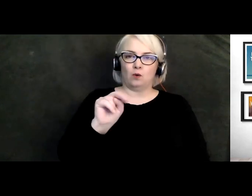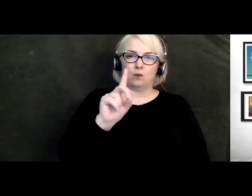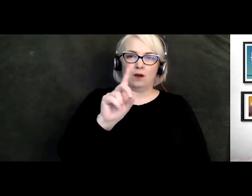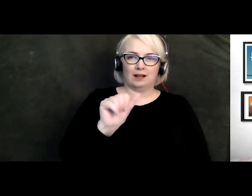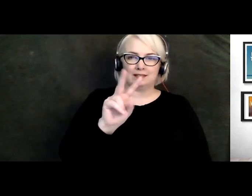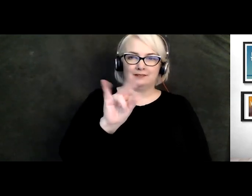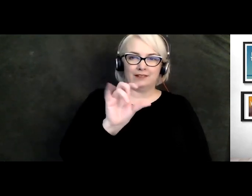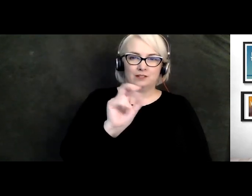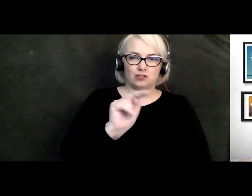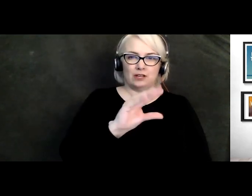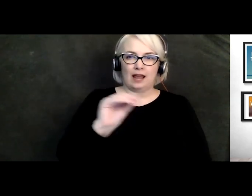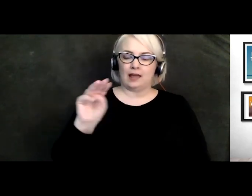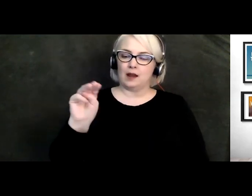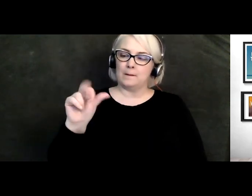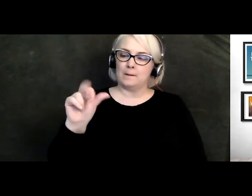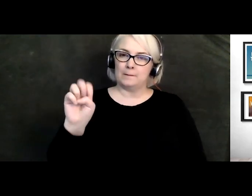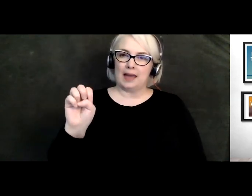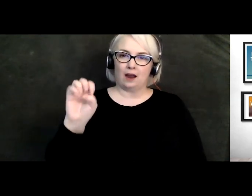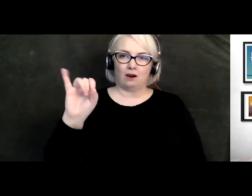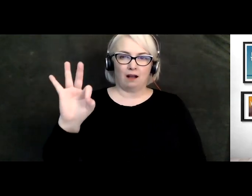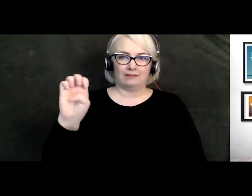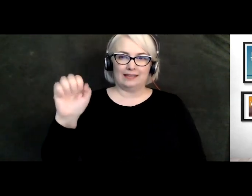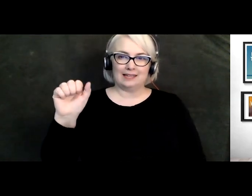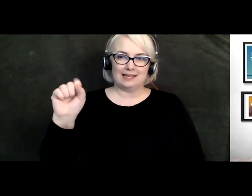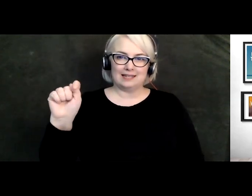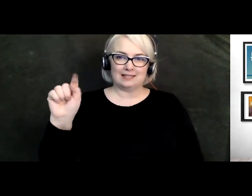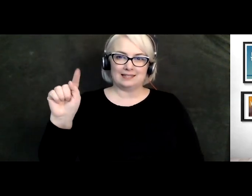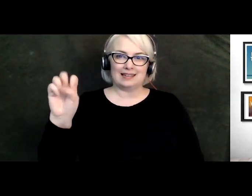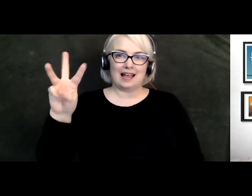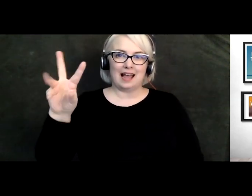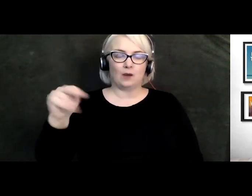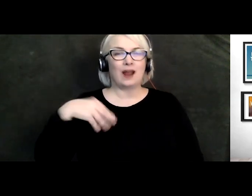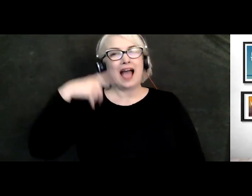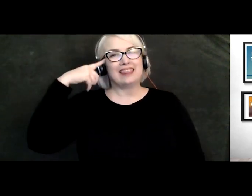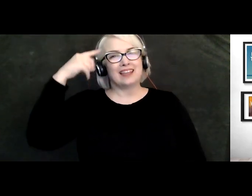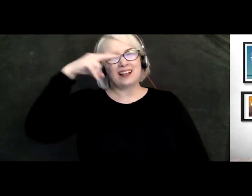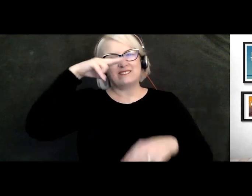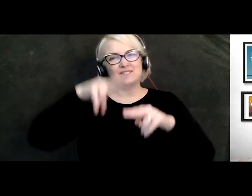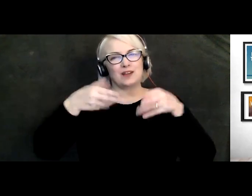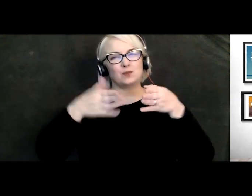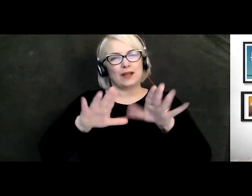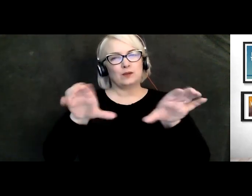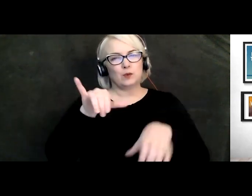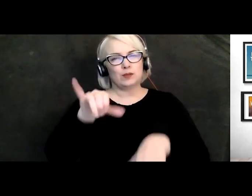Easttown. And I think a fun way to do this, I'd like to do it kind of like a roll call.